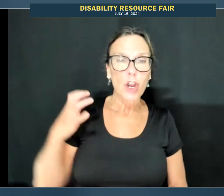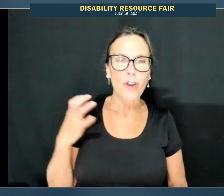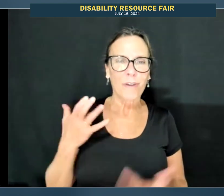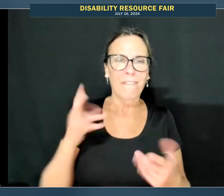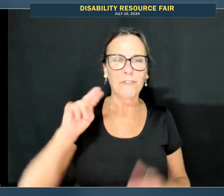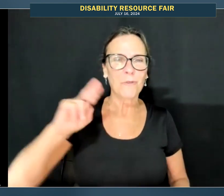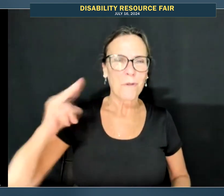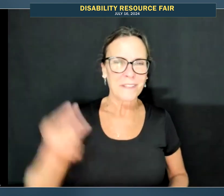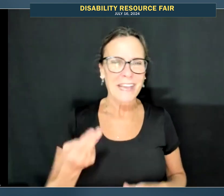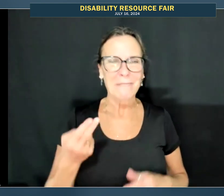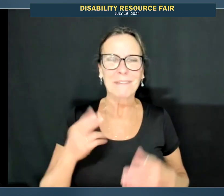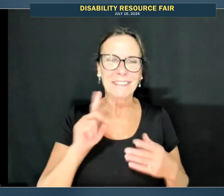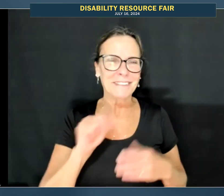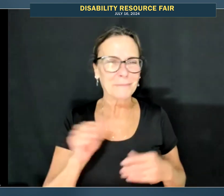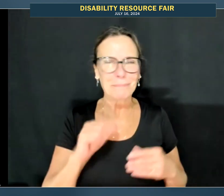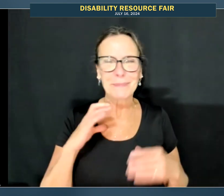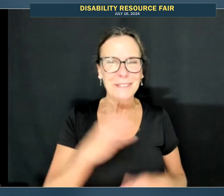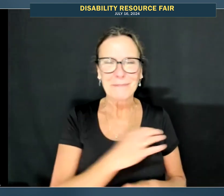Christos.